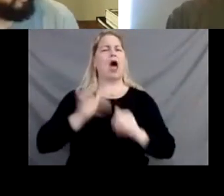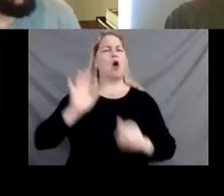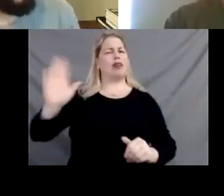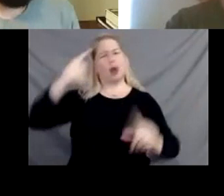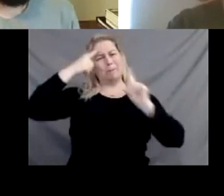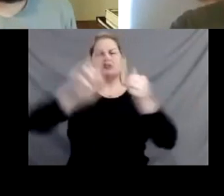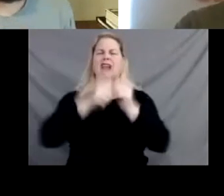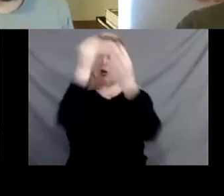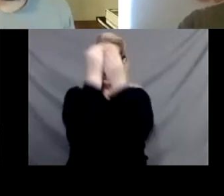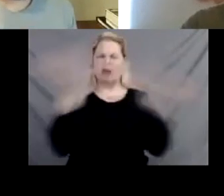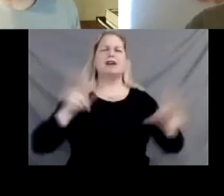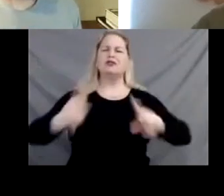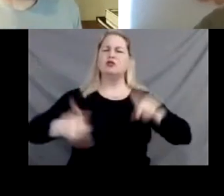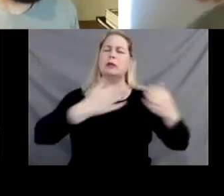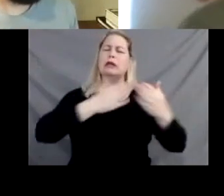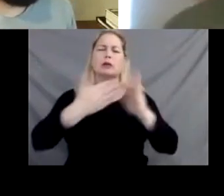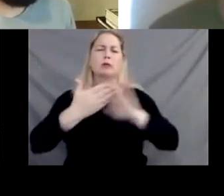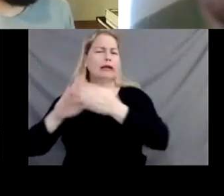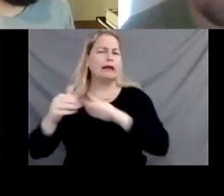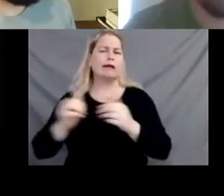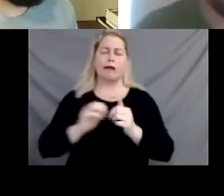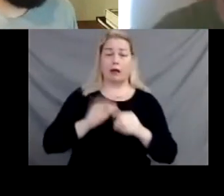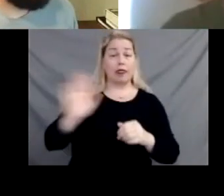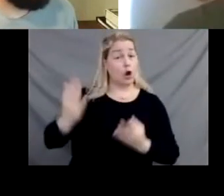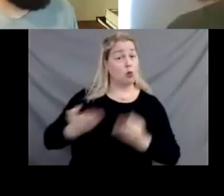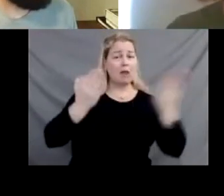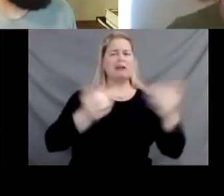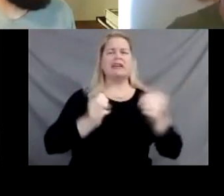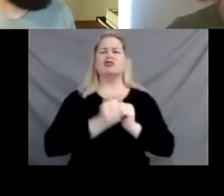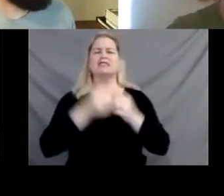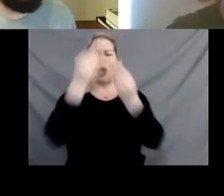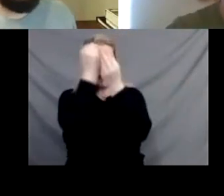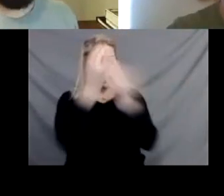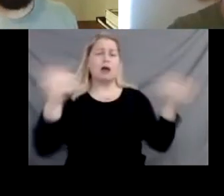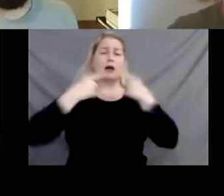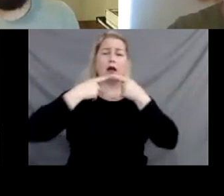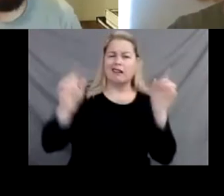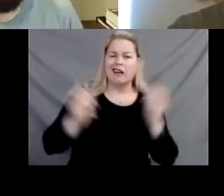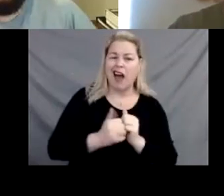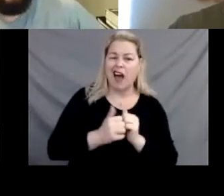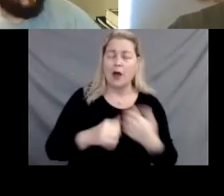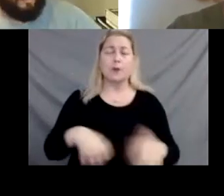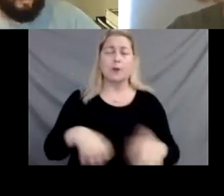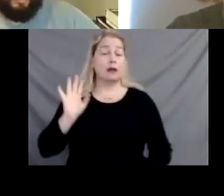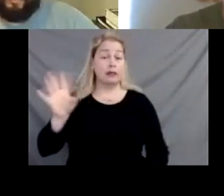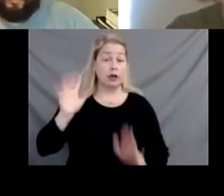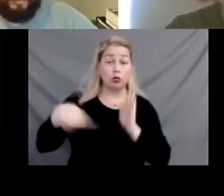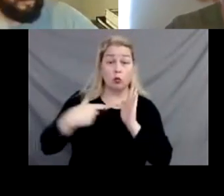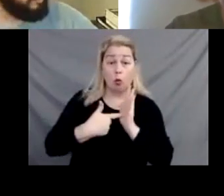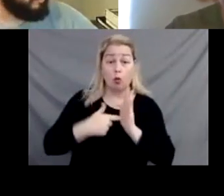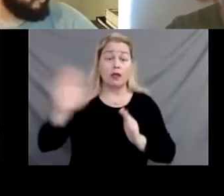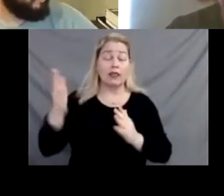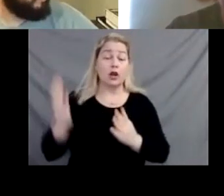to the recommendations that we've made, letting them understand what role these recommendations in our board plays